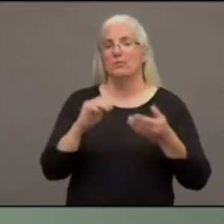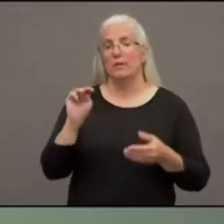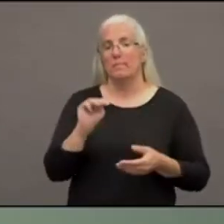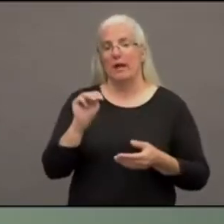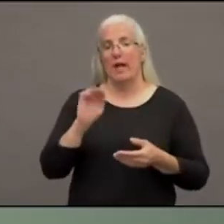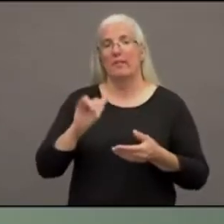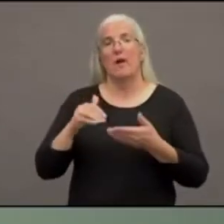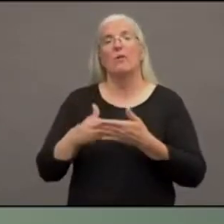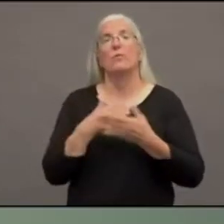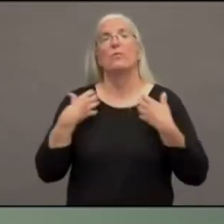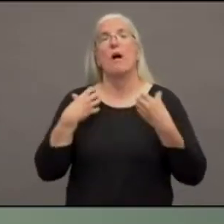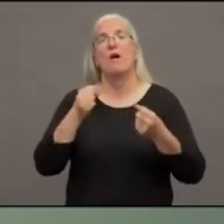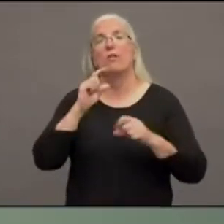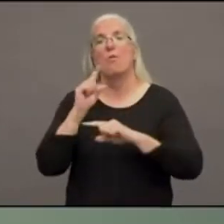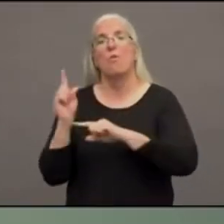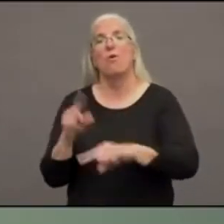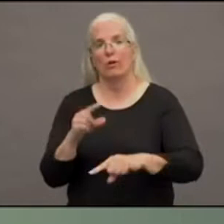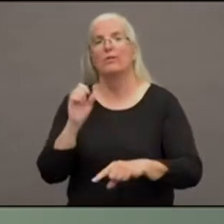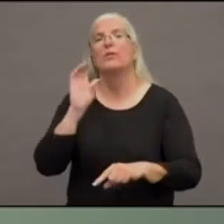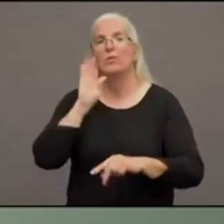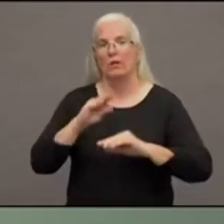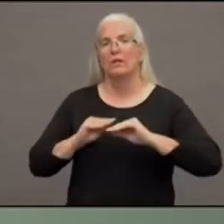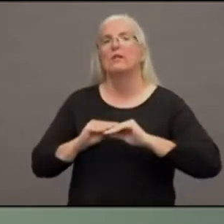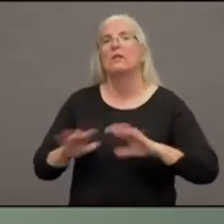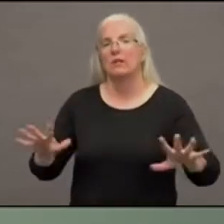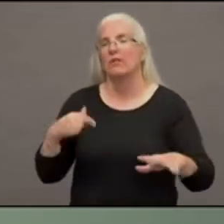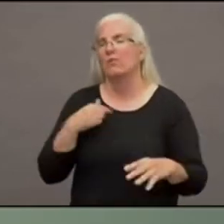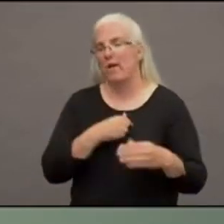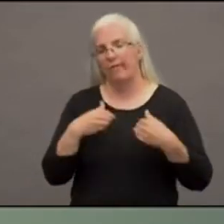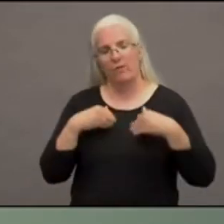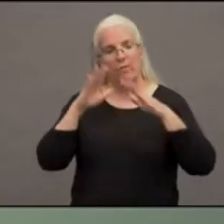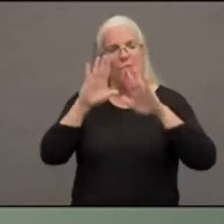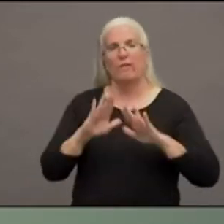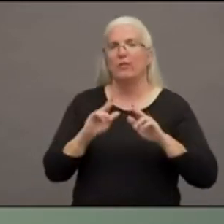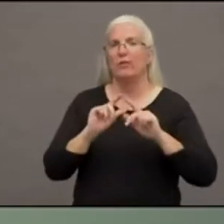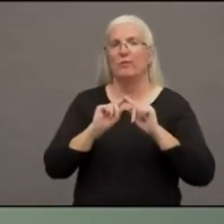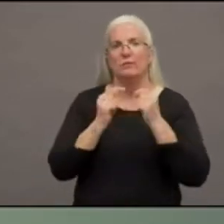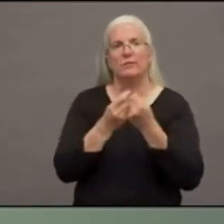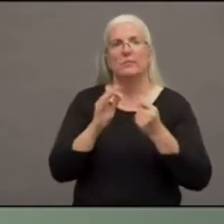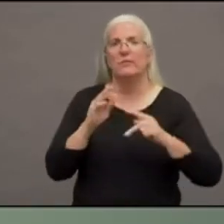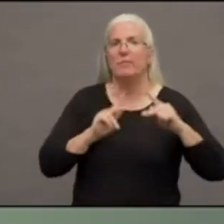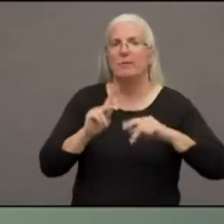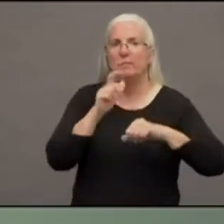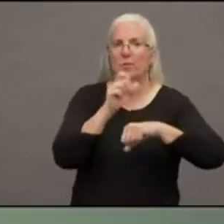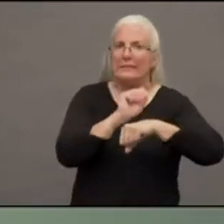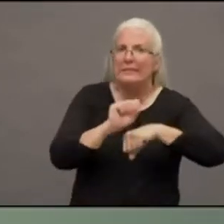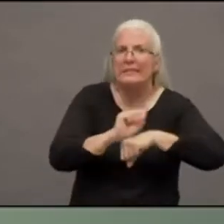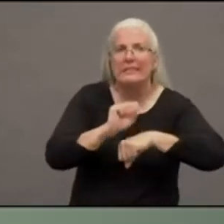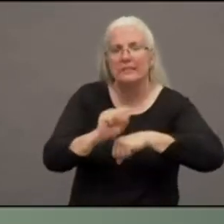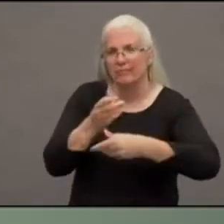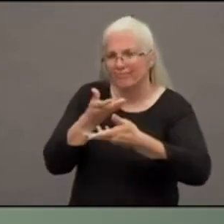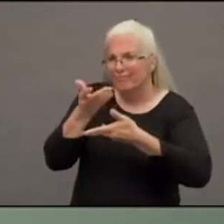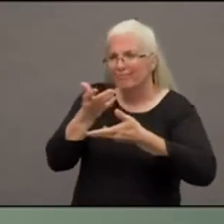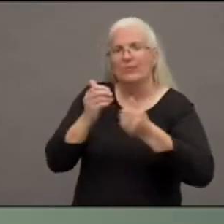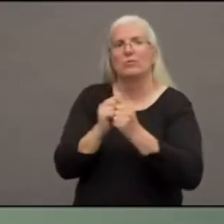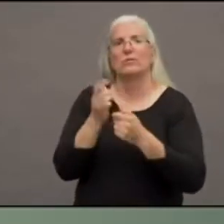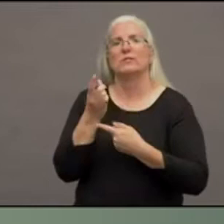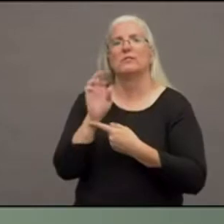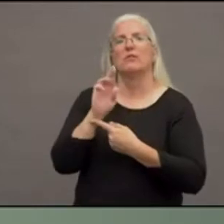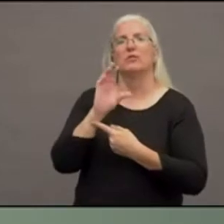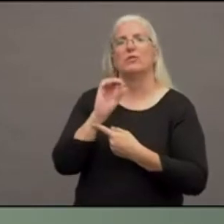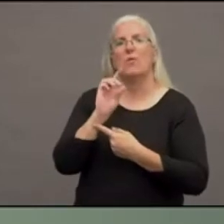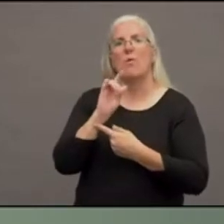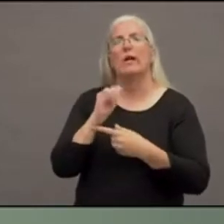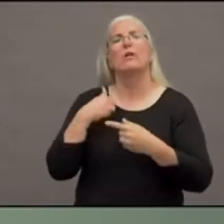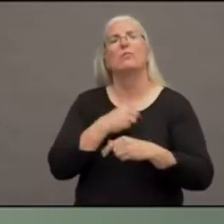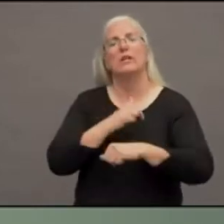got a great team of attorneys in my office who work directly with Dr. Cody in putting together the